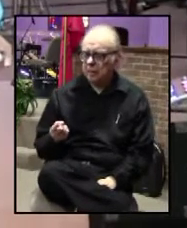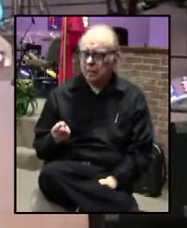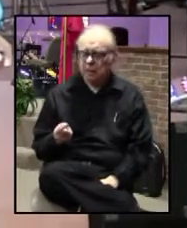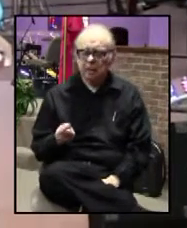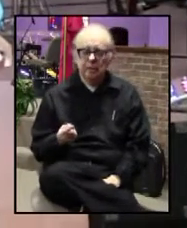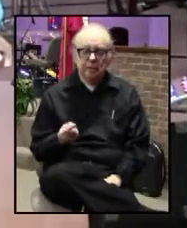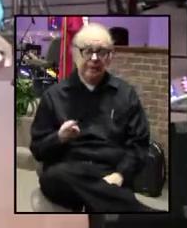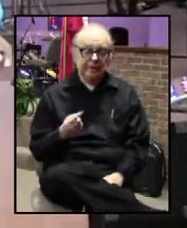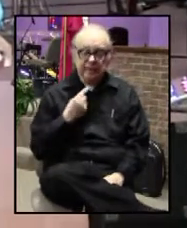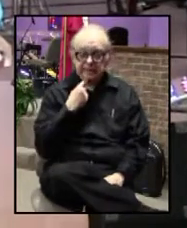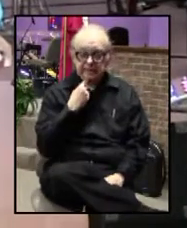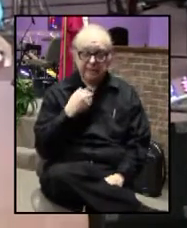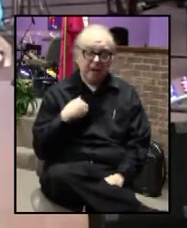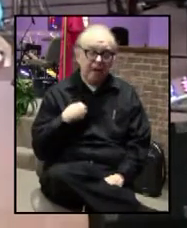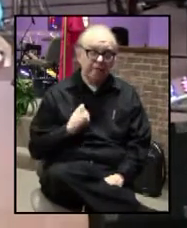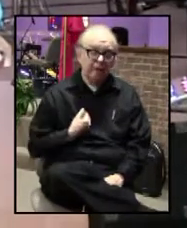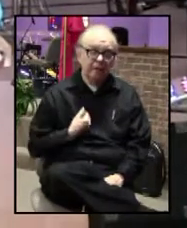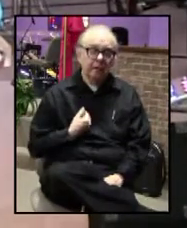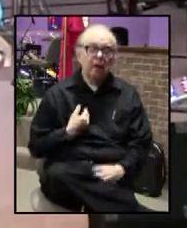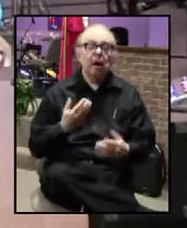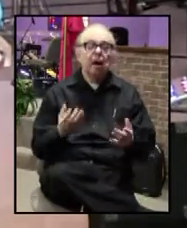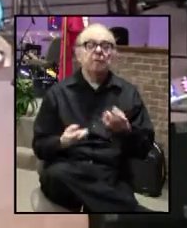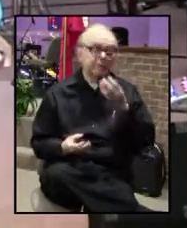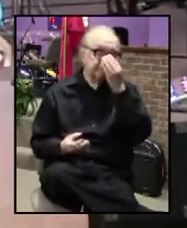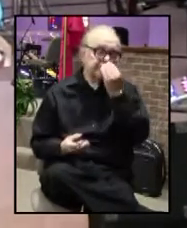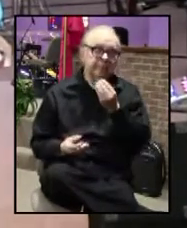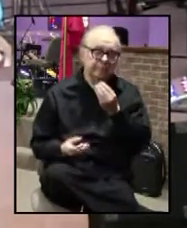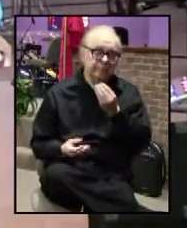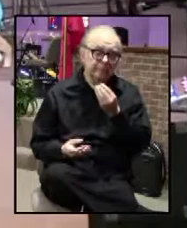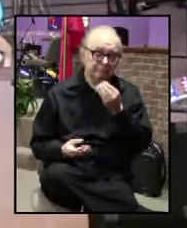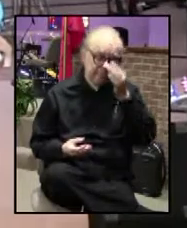Charlie, I'm tired. I just want to sleep.